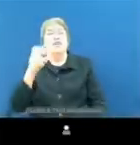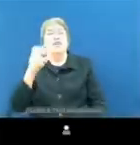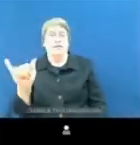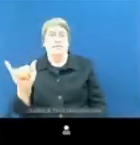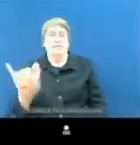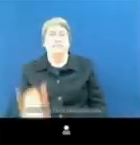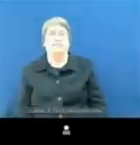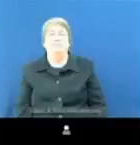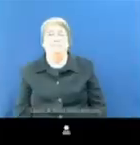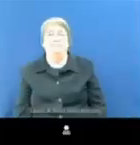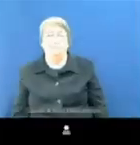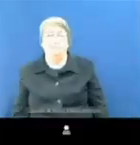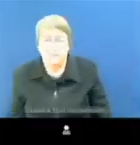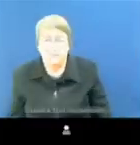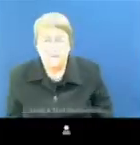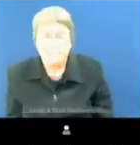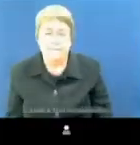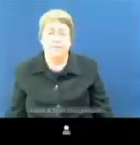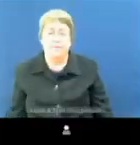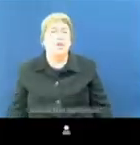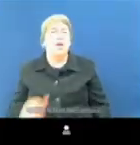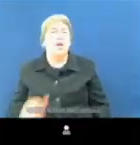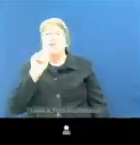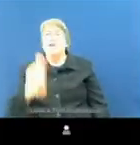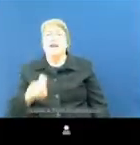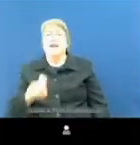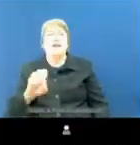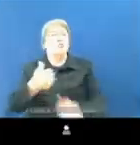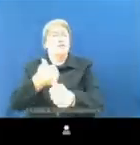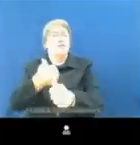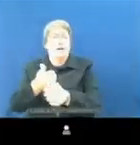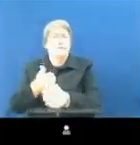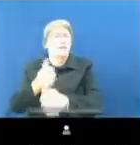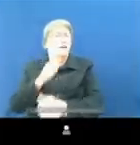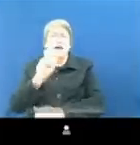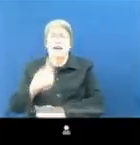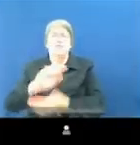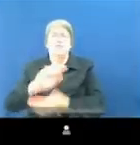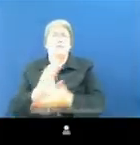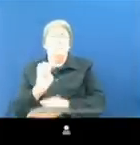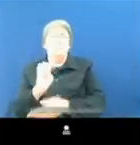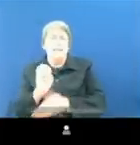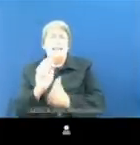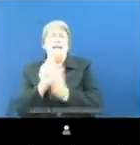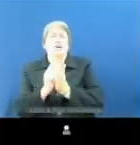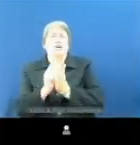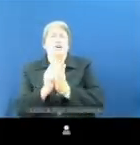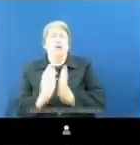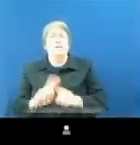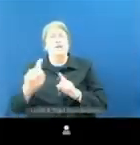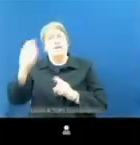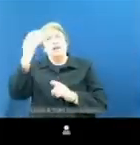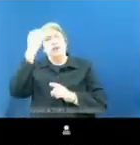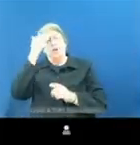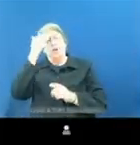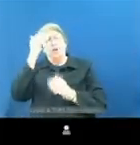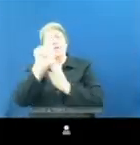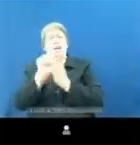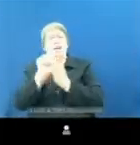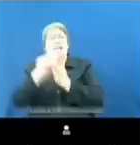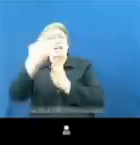Right. So you don't have to be an attorney, but you do need to know primarily that legal theory that applies to